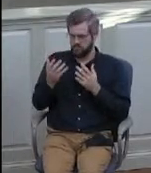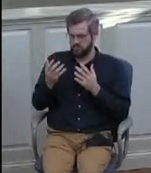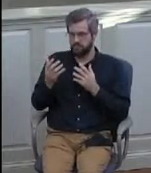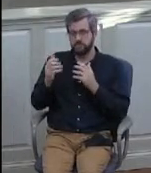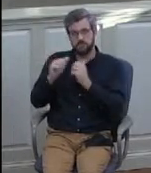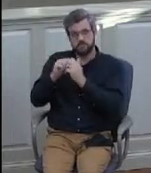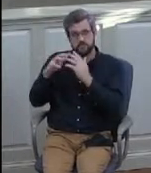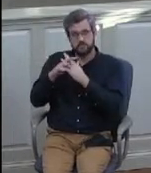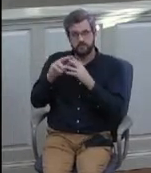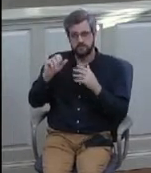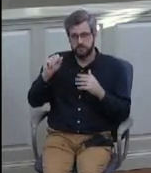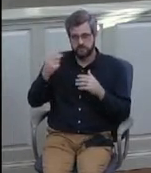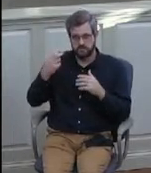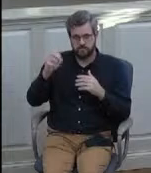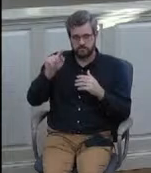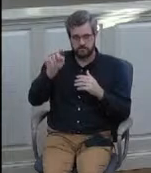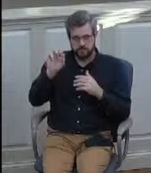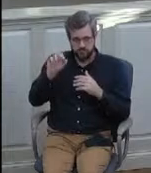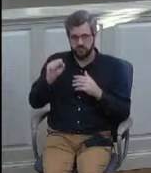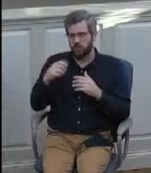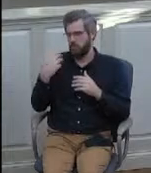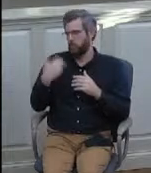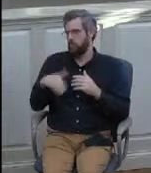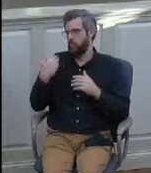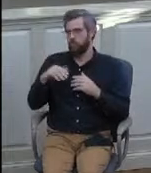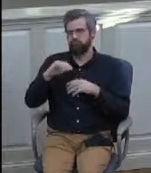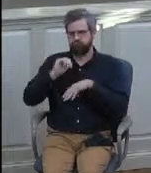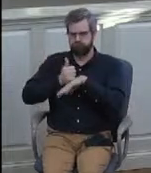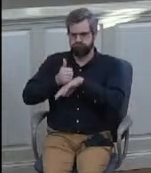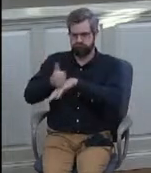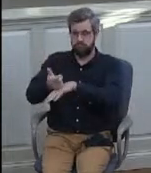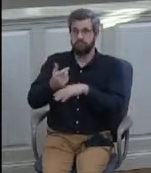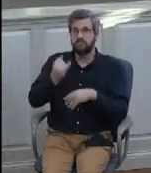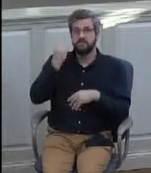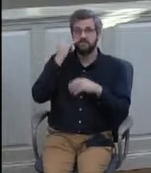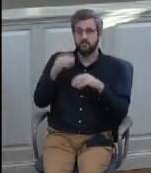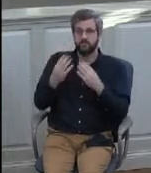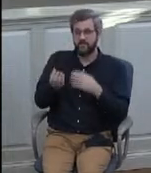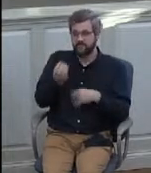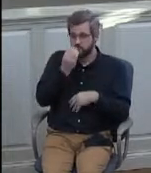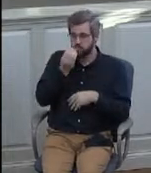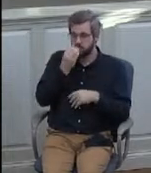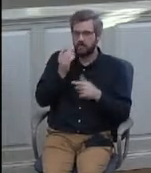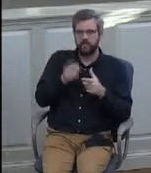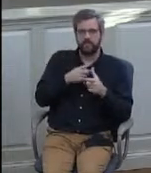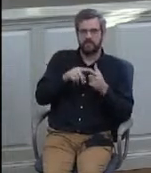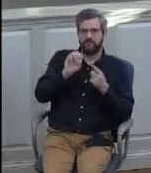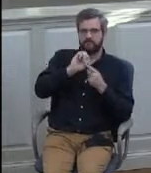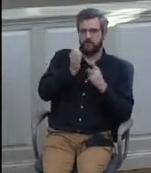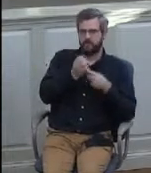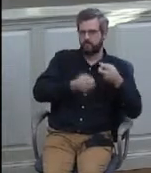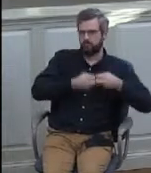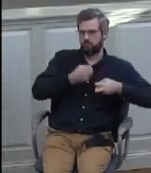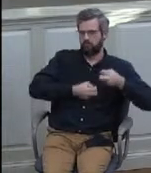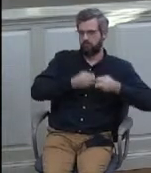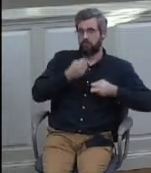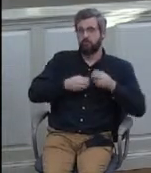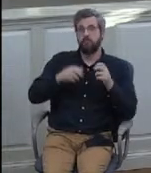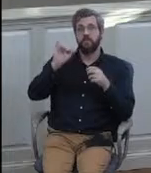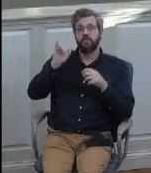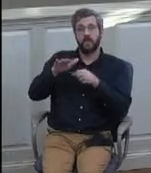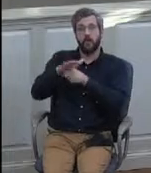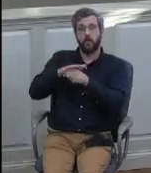with a shelter. You know, if you're gonna serve food, then you get into environmental issues, and you also have to make sure the site can